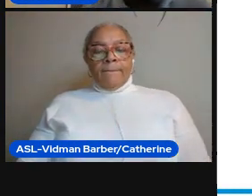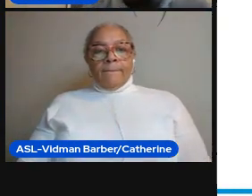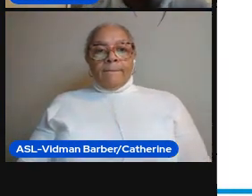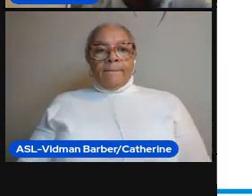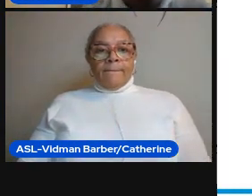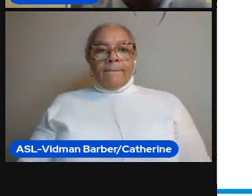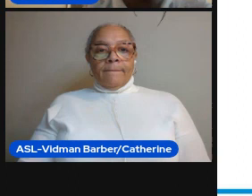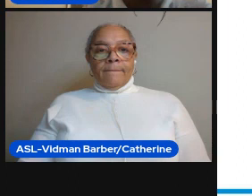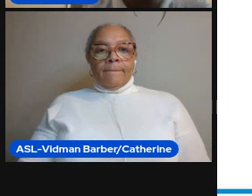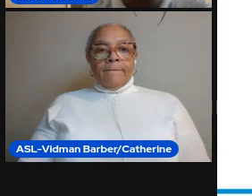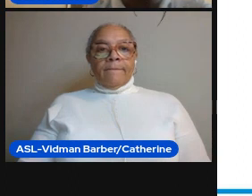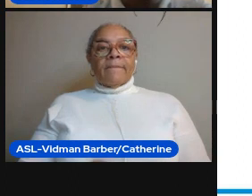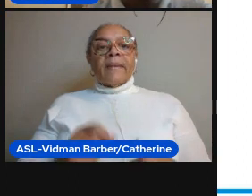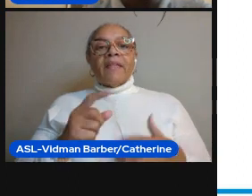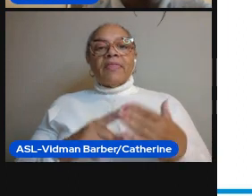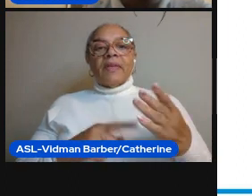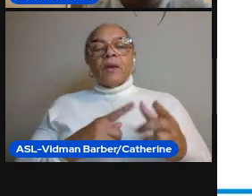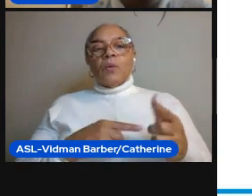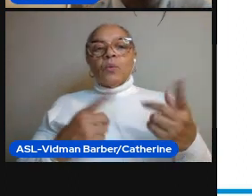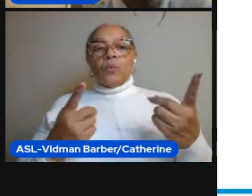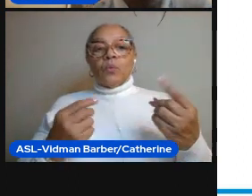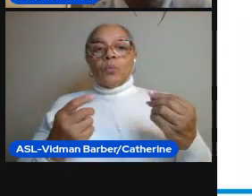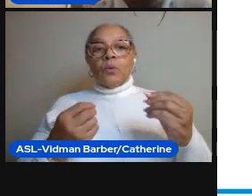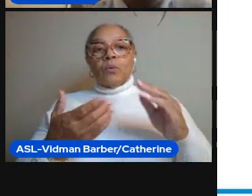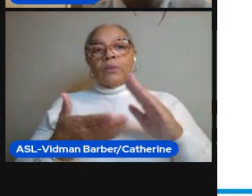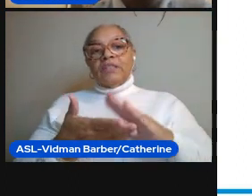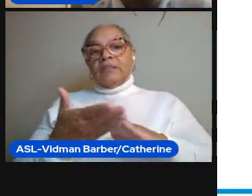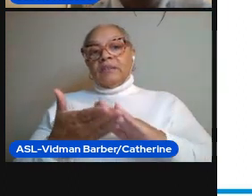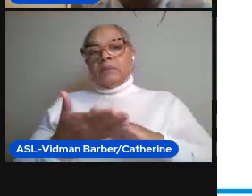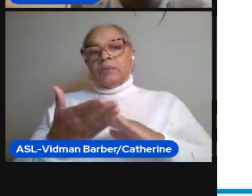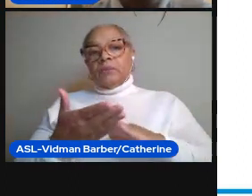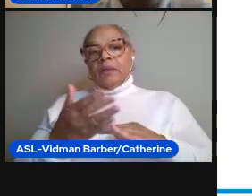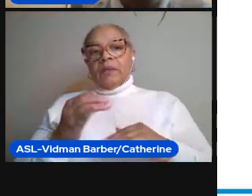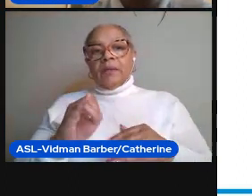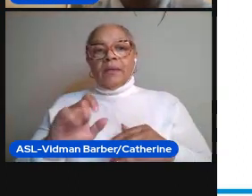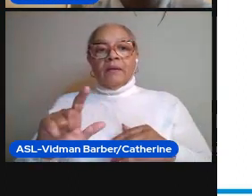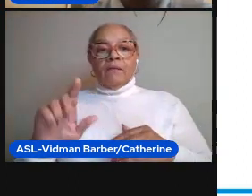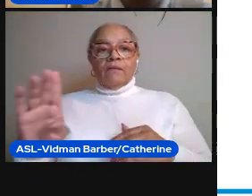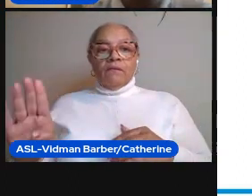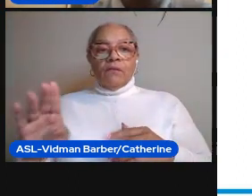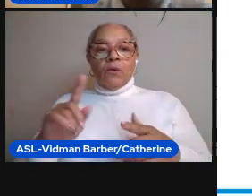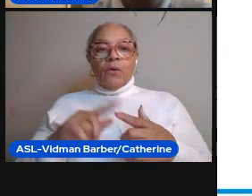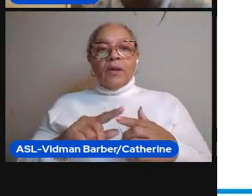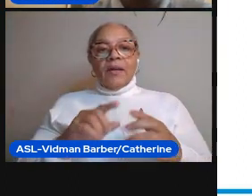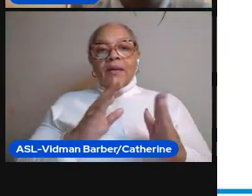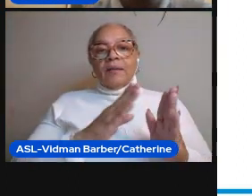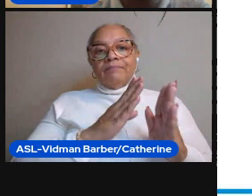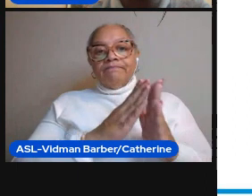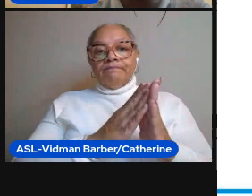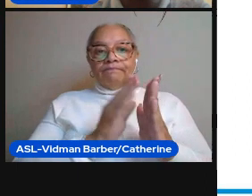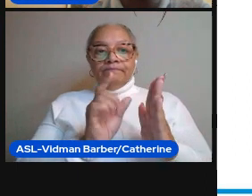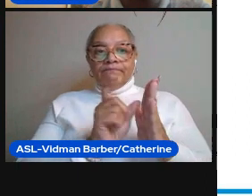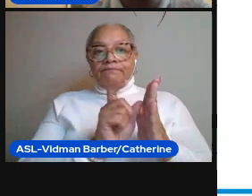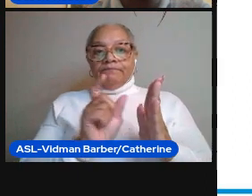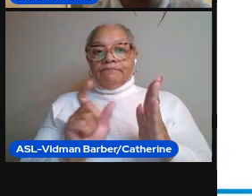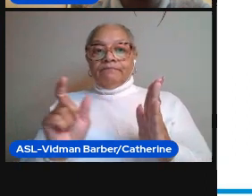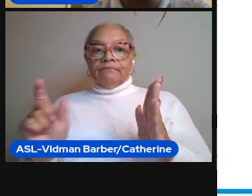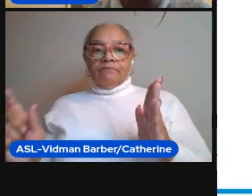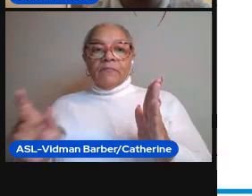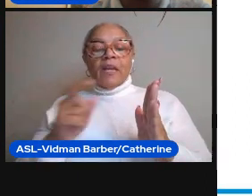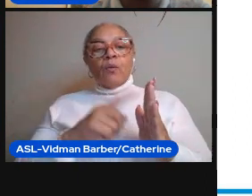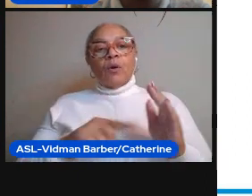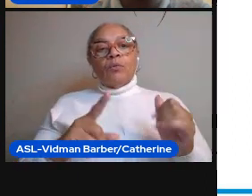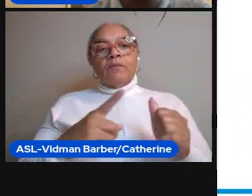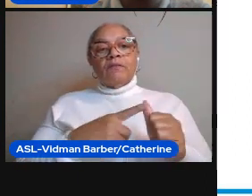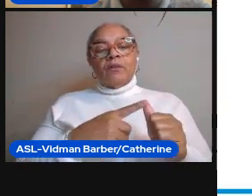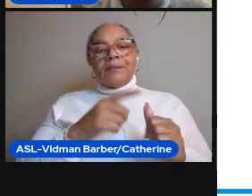generated a mouse that lacks interleukin-4 induced gene 1. And what we initially did here was that we